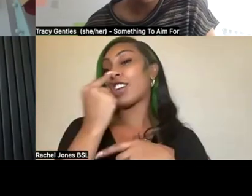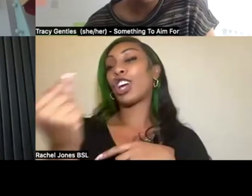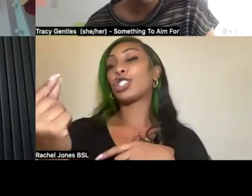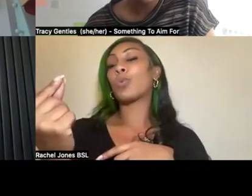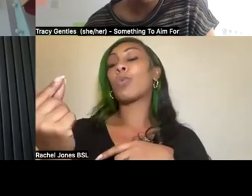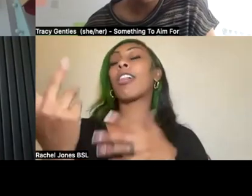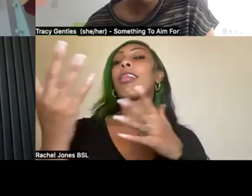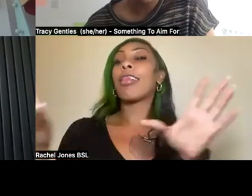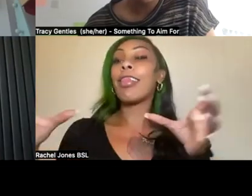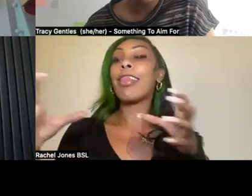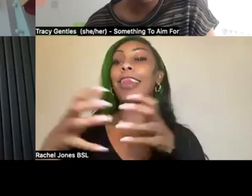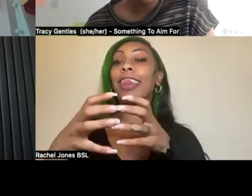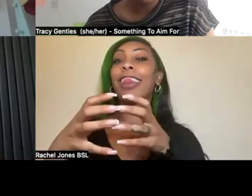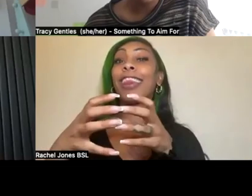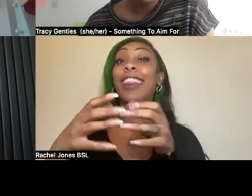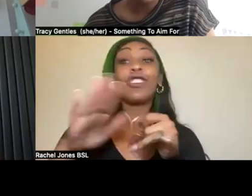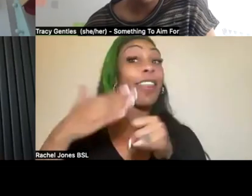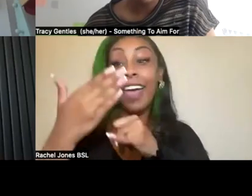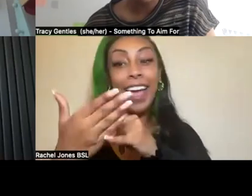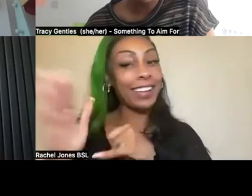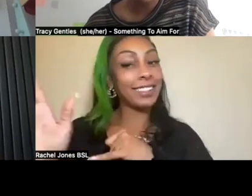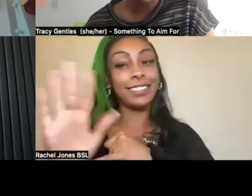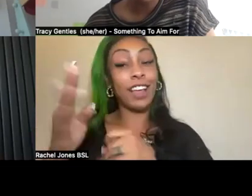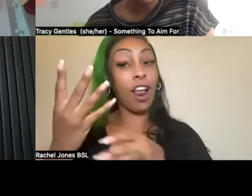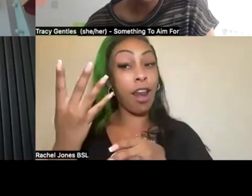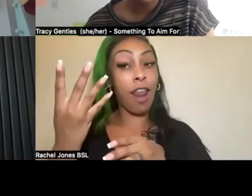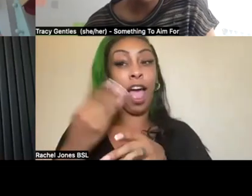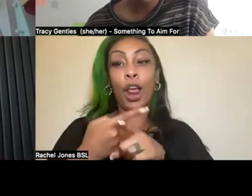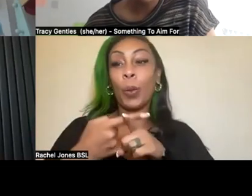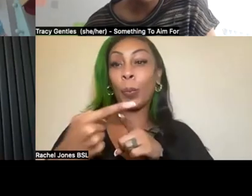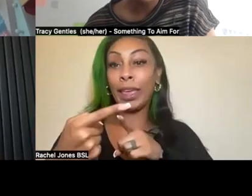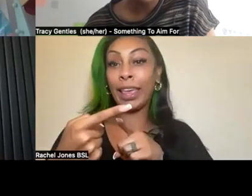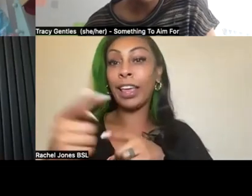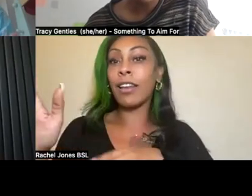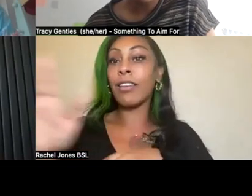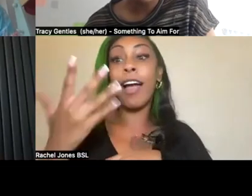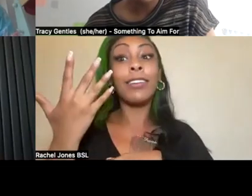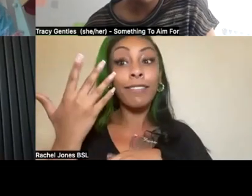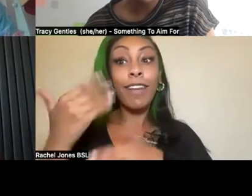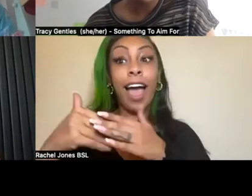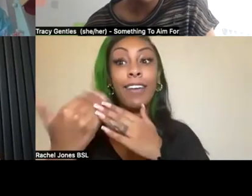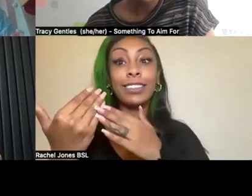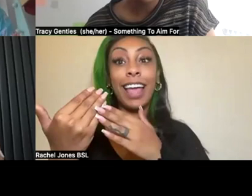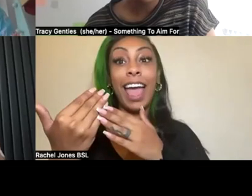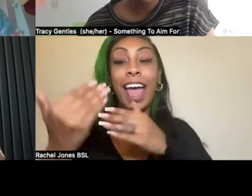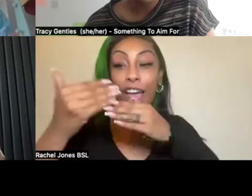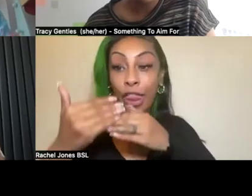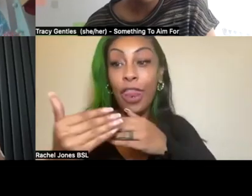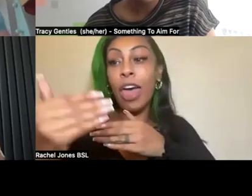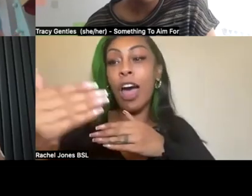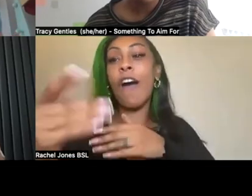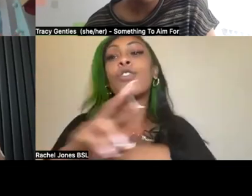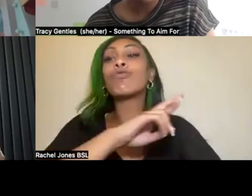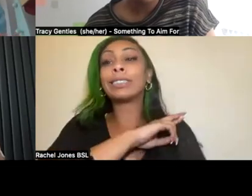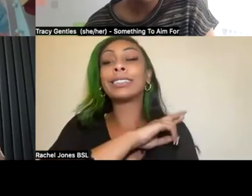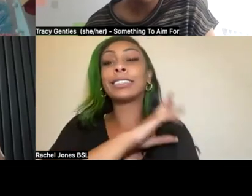this isn't the end of Freelance Futures. It's a 9-week, not 5-day long program for a reason. So